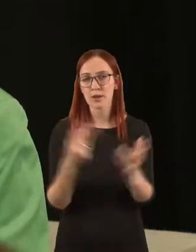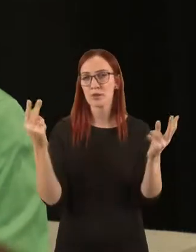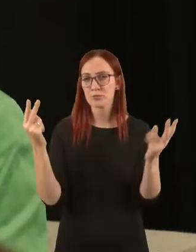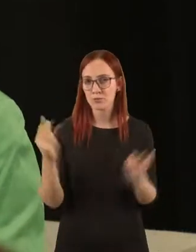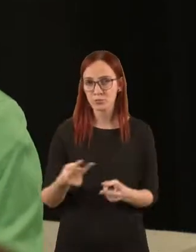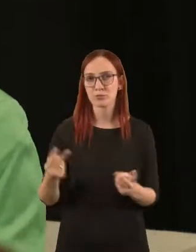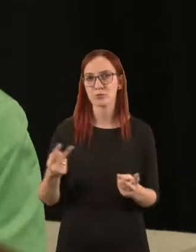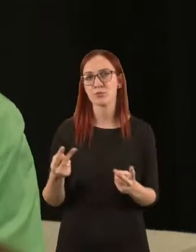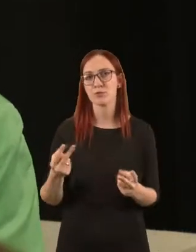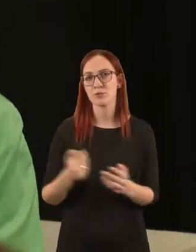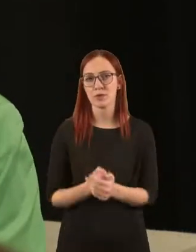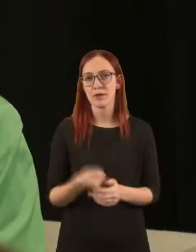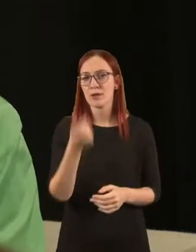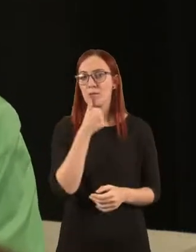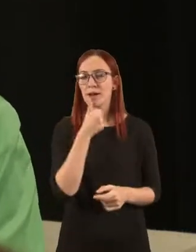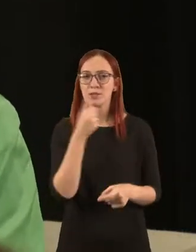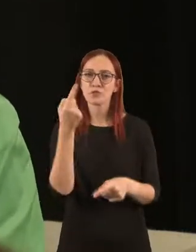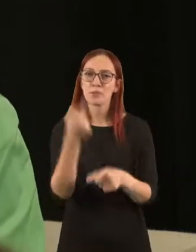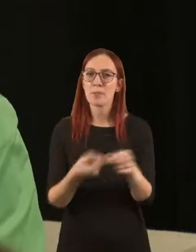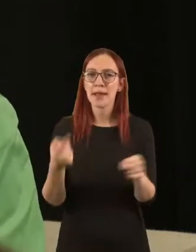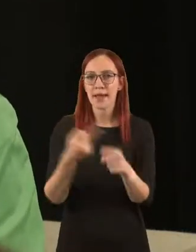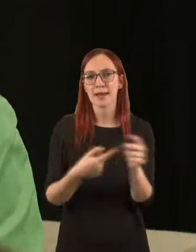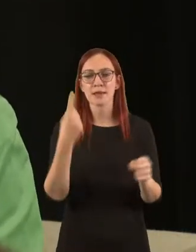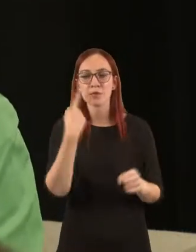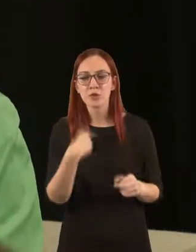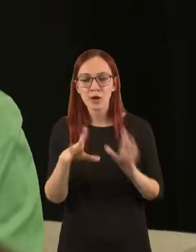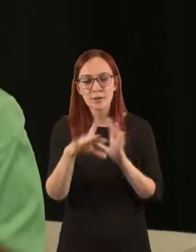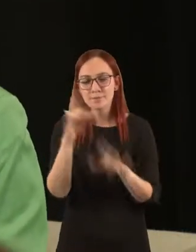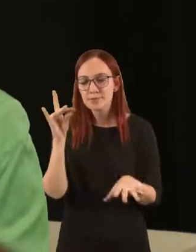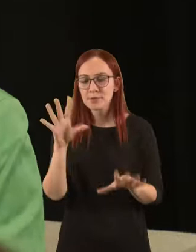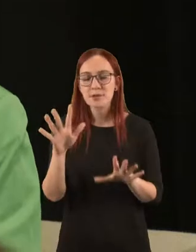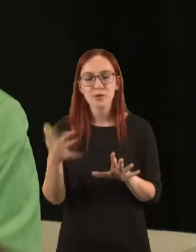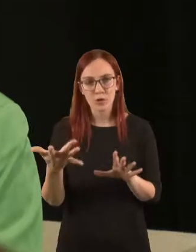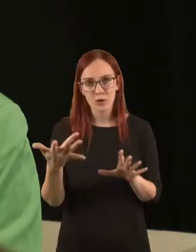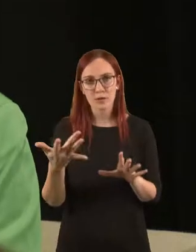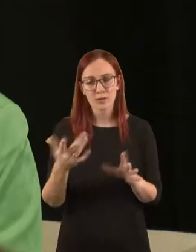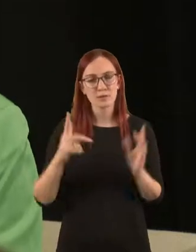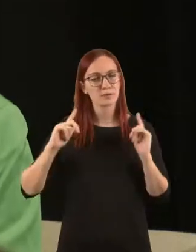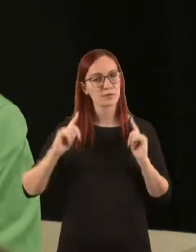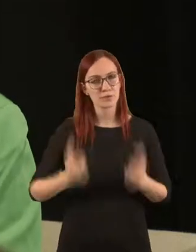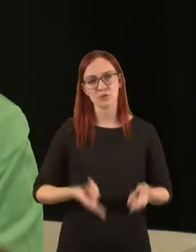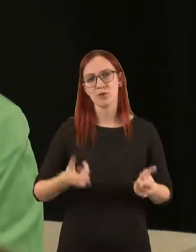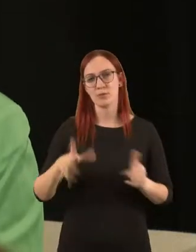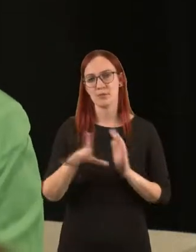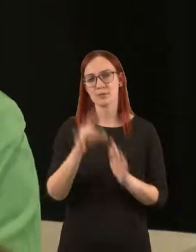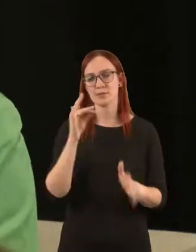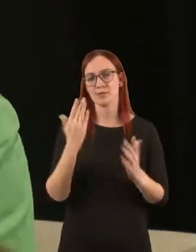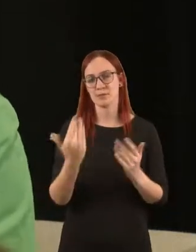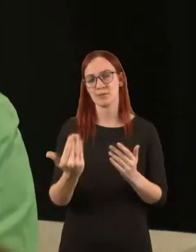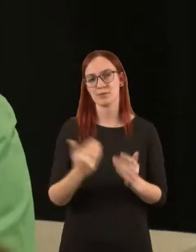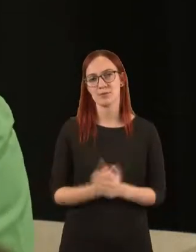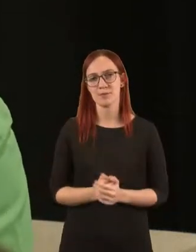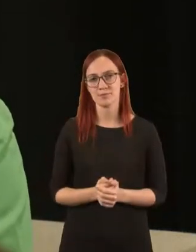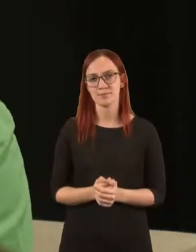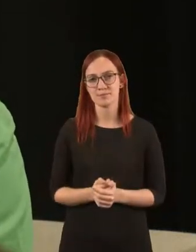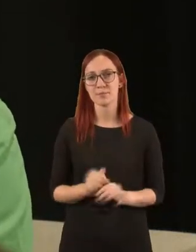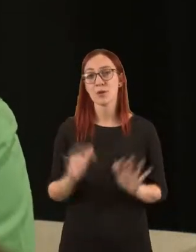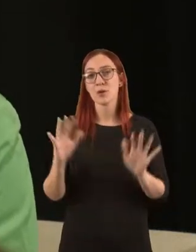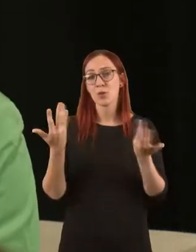very nice words, but when it comes to putting the money where the mouth is, then